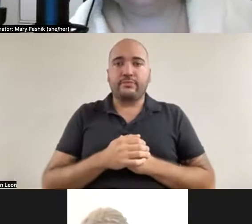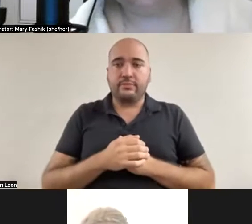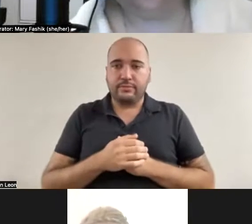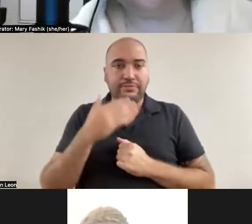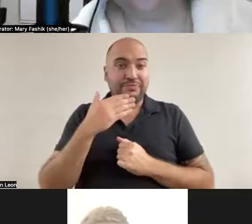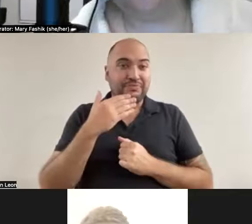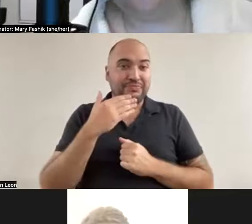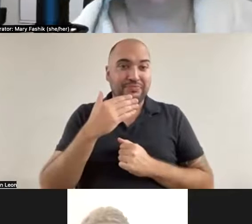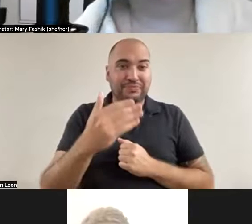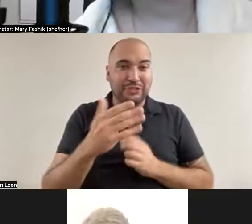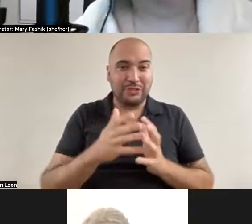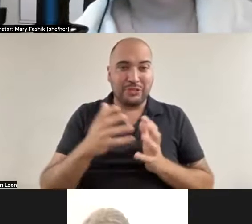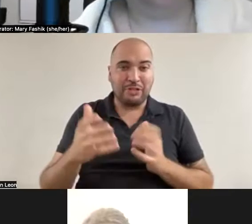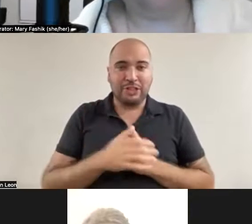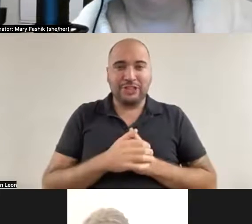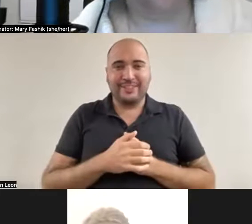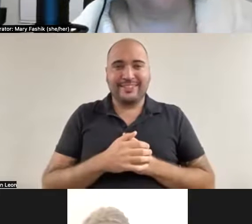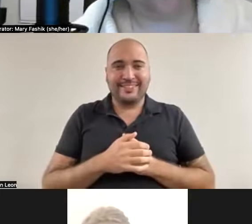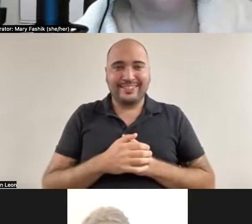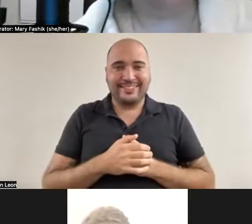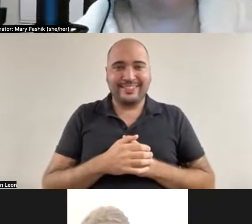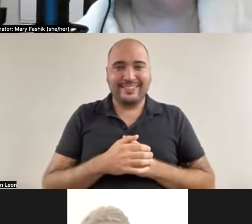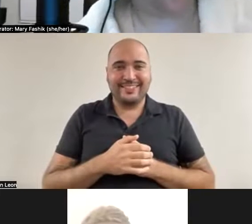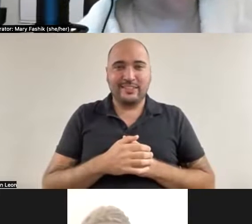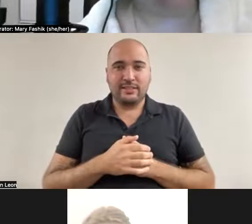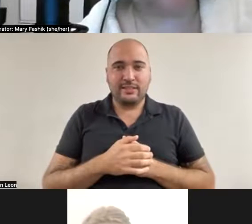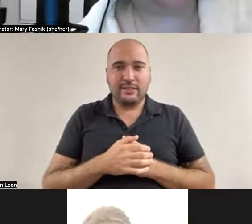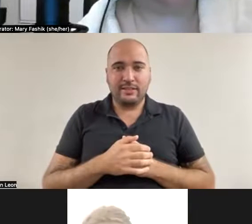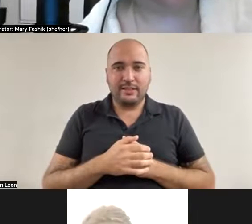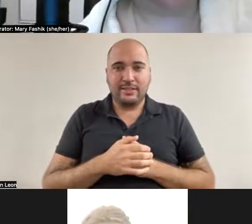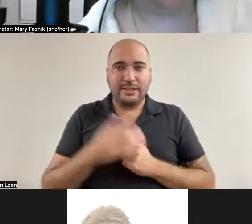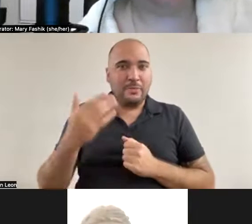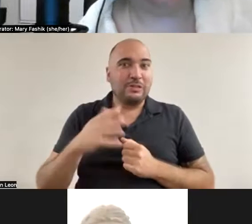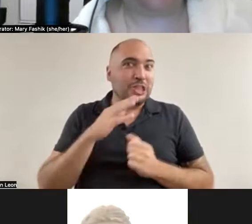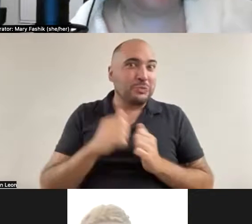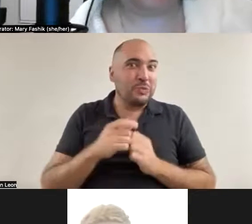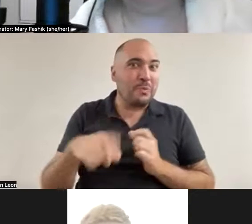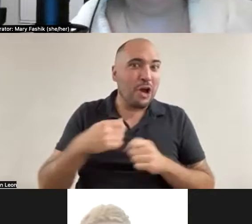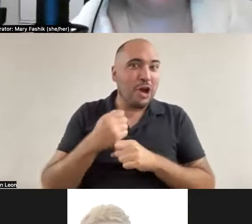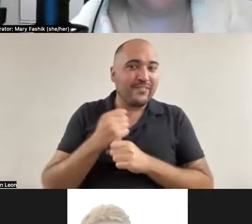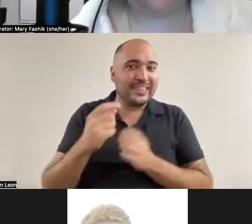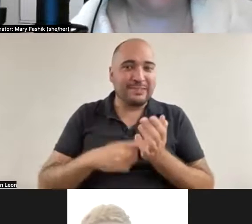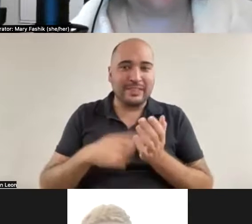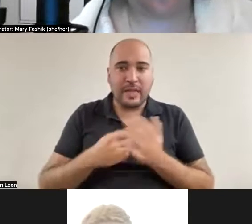Thank you so much. You might want to talk to you about that coffee sometime.